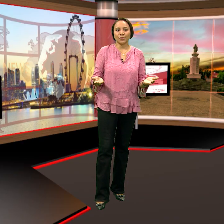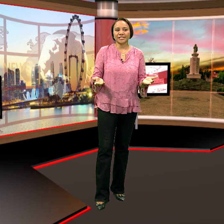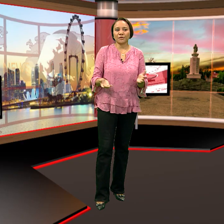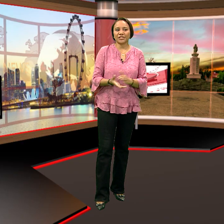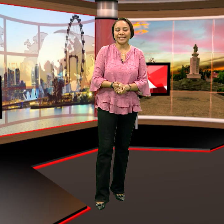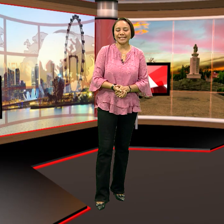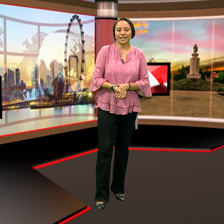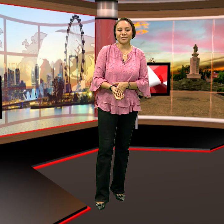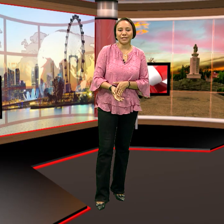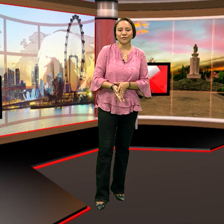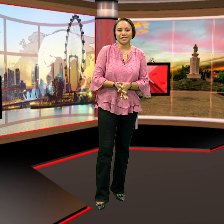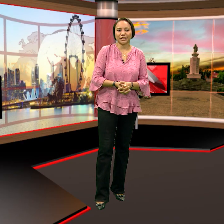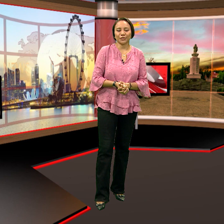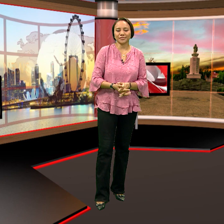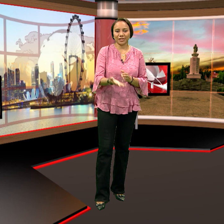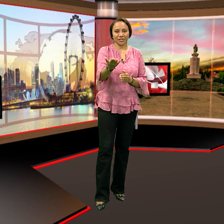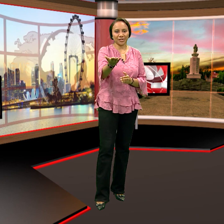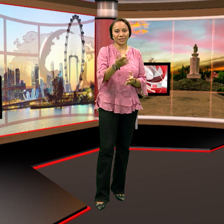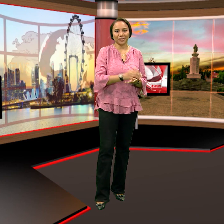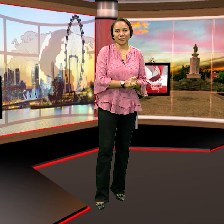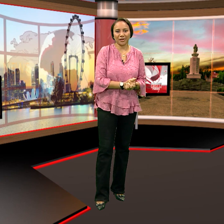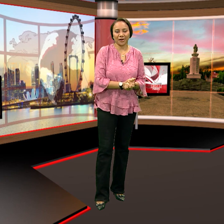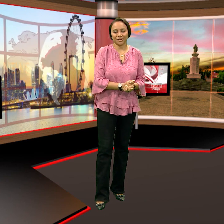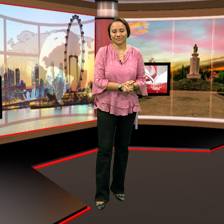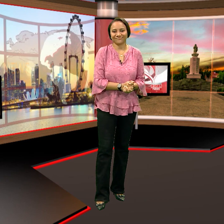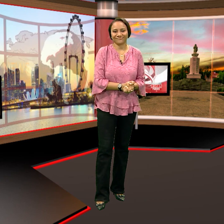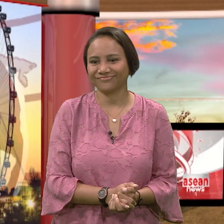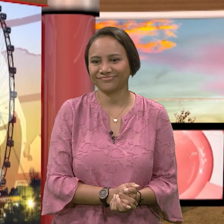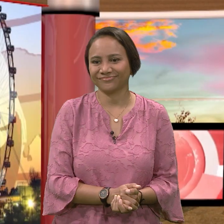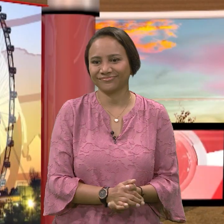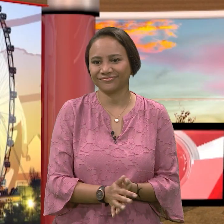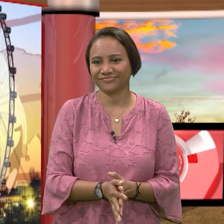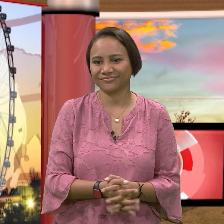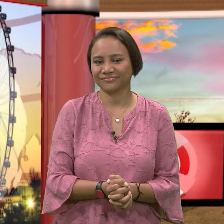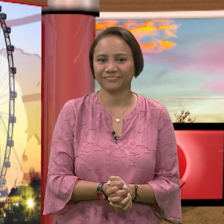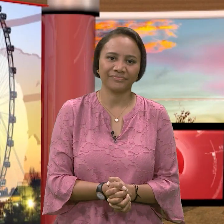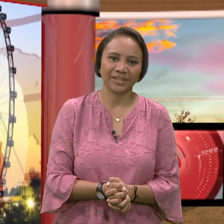is Vanessa with some of the latest updates of ASEAN News, and here they are.